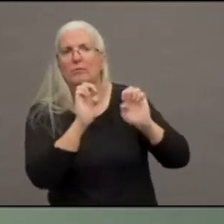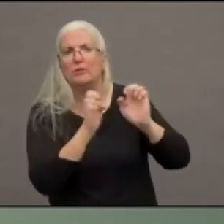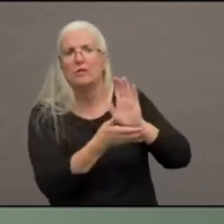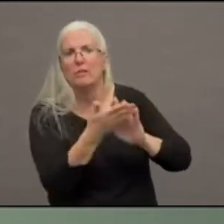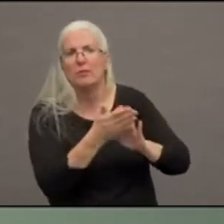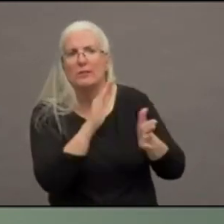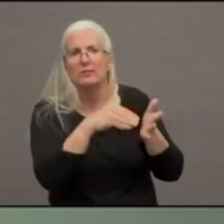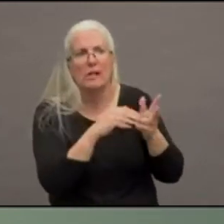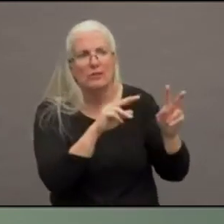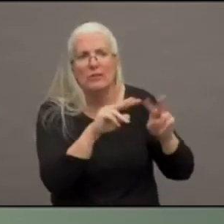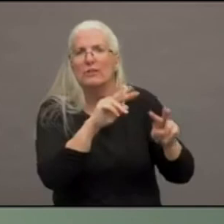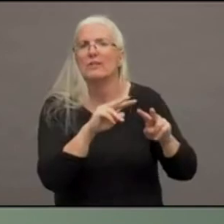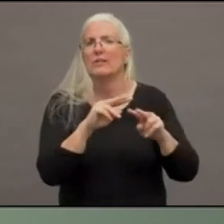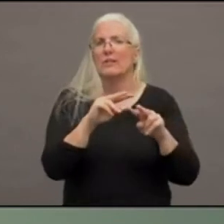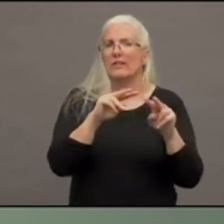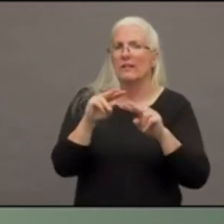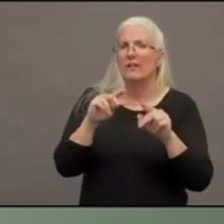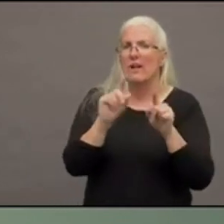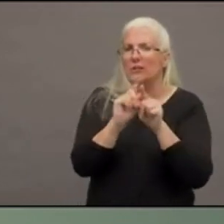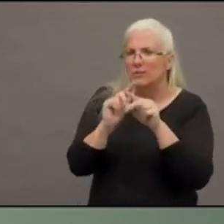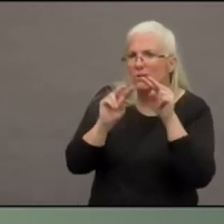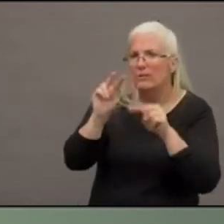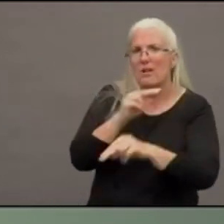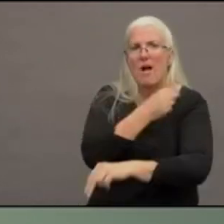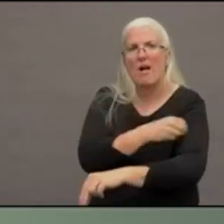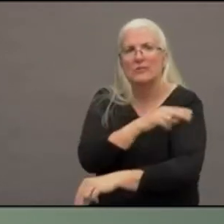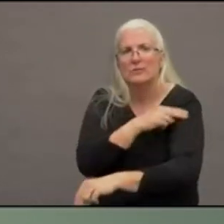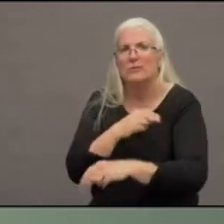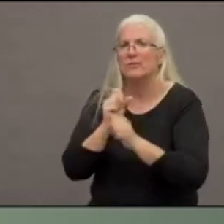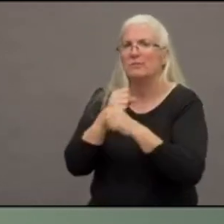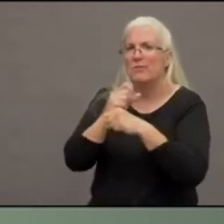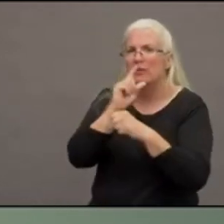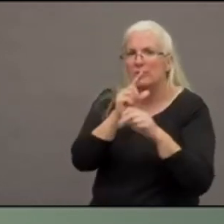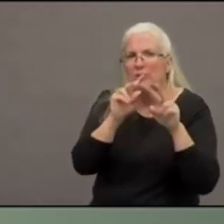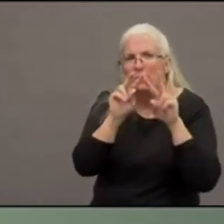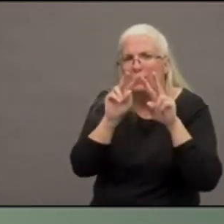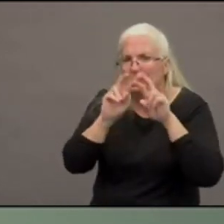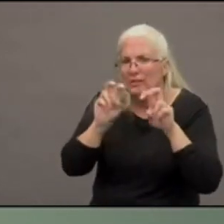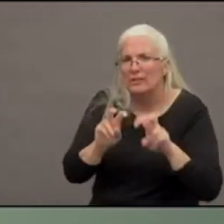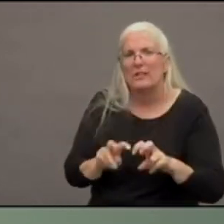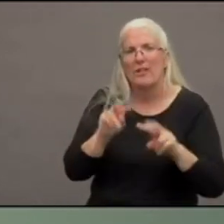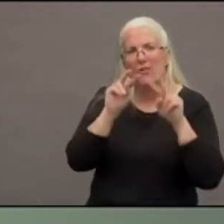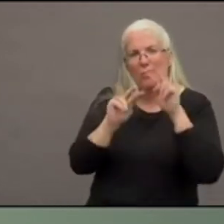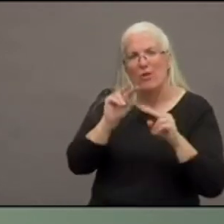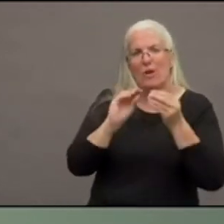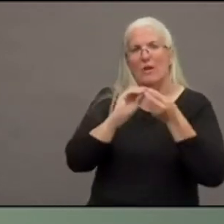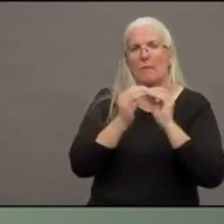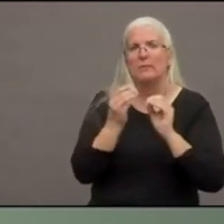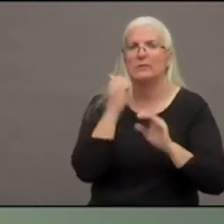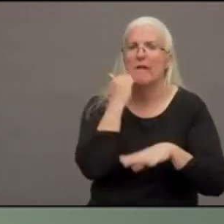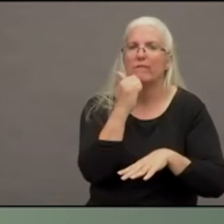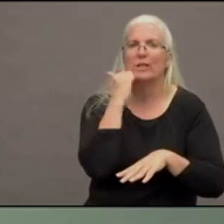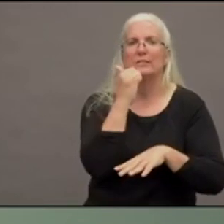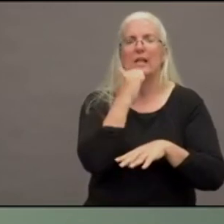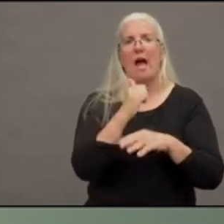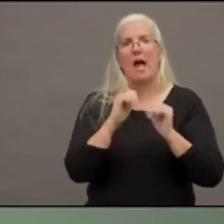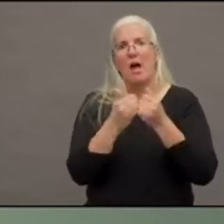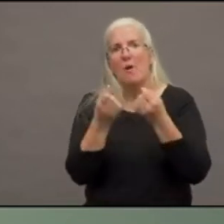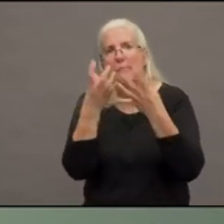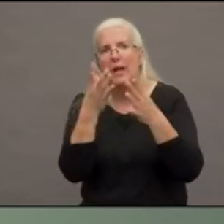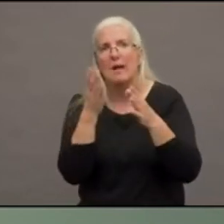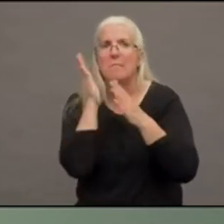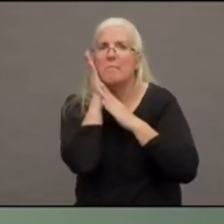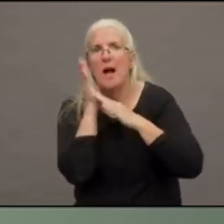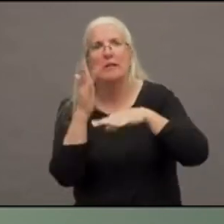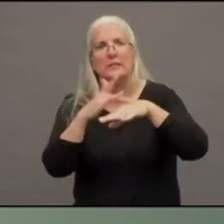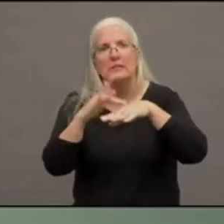Something that Dr. Cody is tracking every day. We're looking at VAD and hospitalizations and the other indicators.